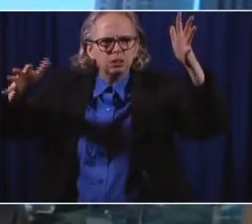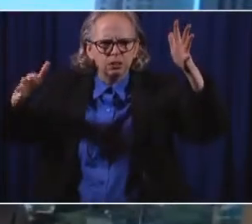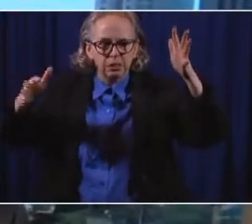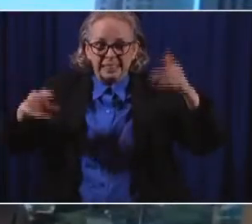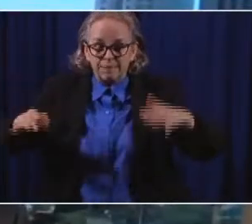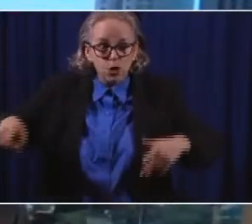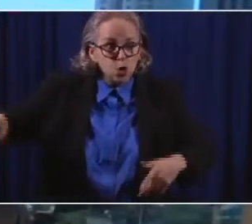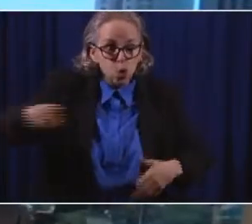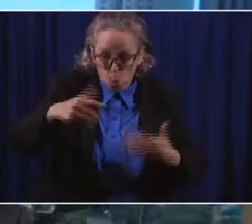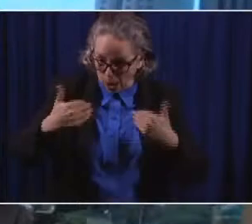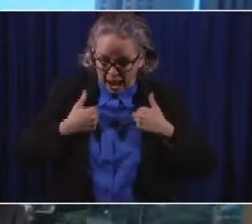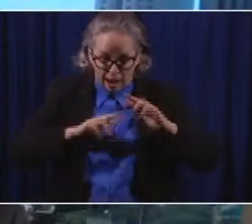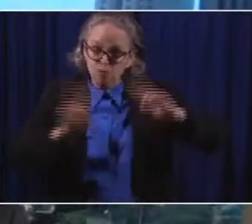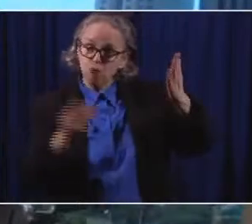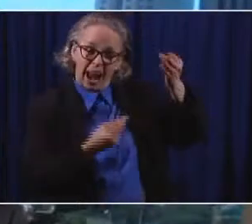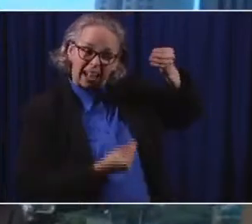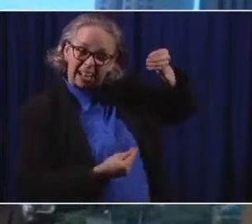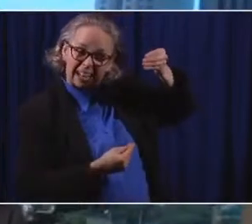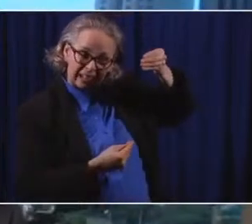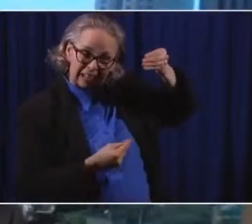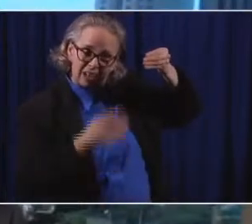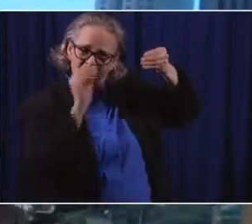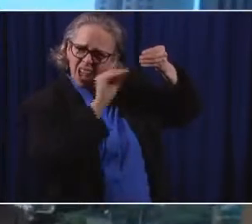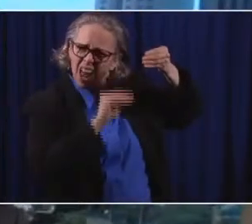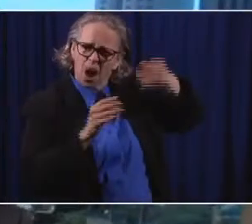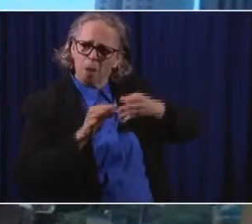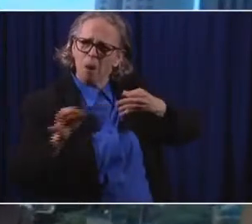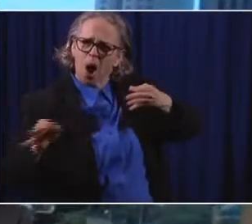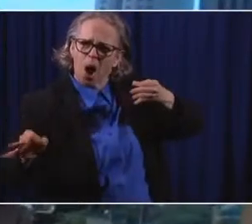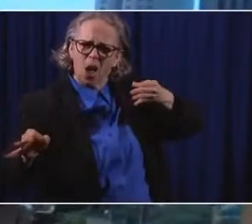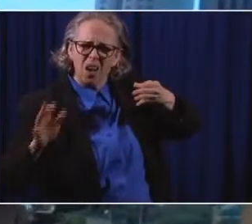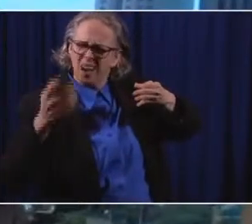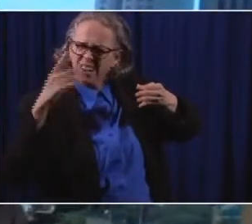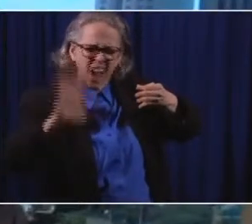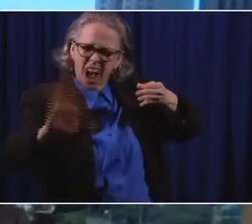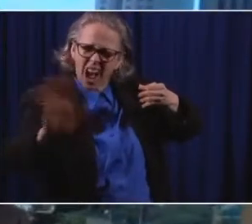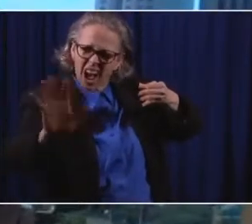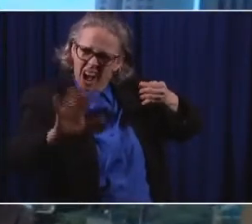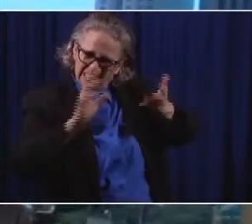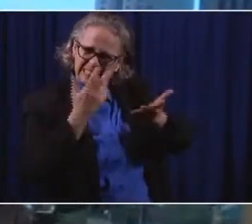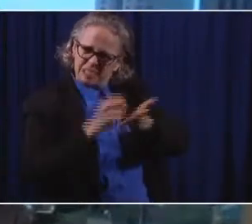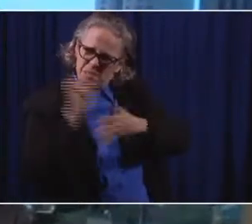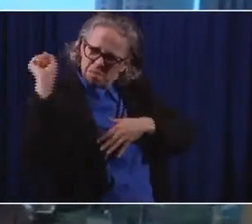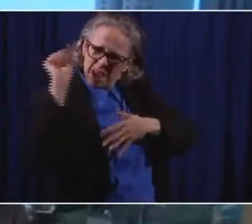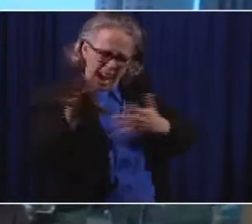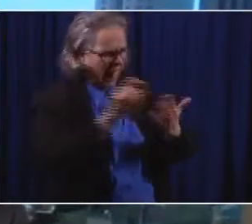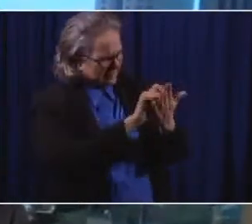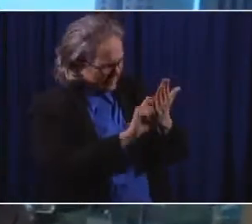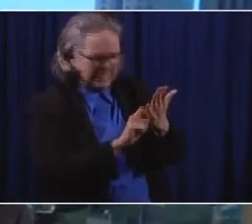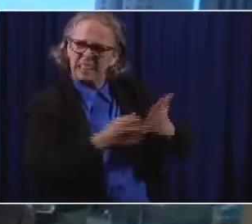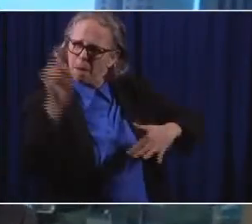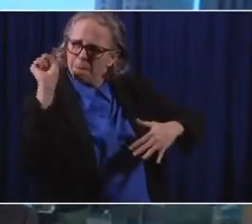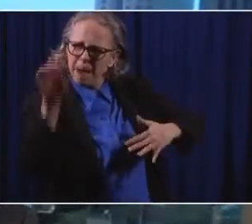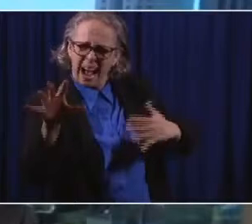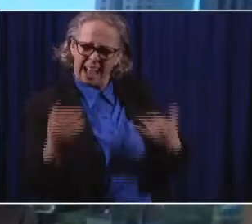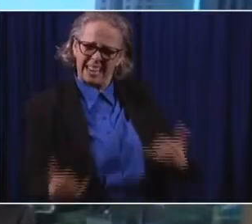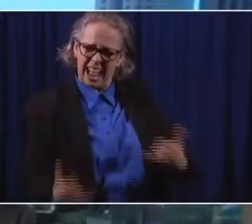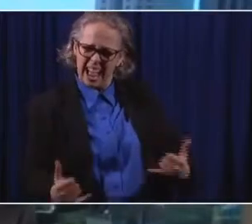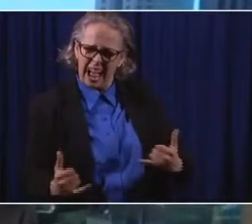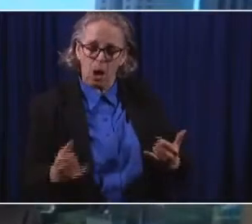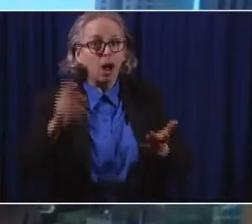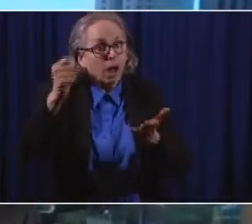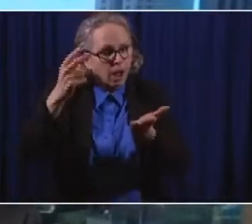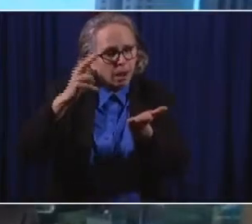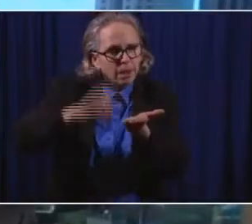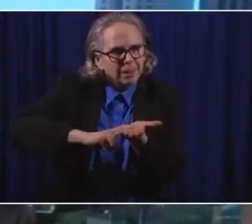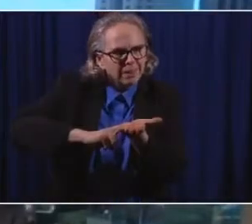for? Go ahead and fill it out. Do just like what Lauren and I did. Fill out your absentee ballot, put the appropriate postage in on it, and mail it in today. And once